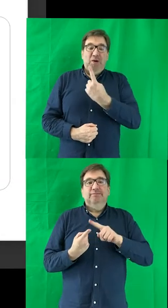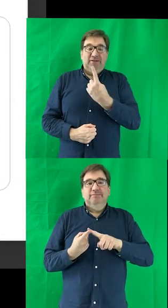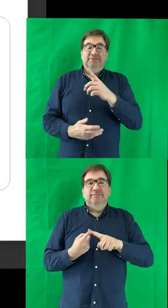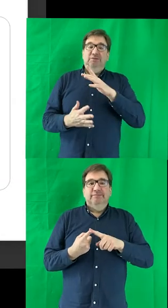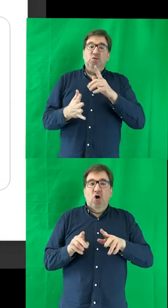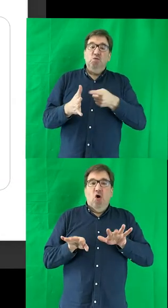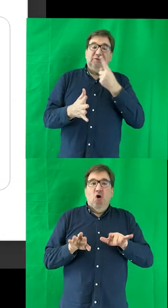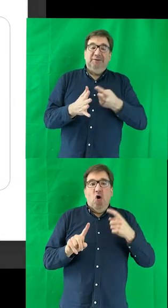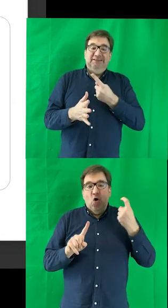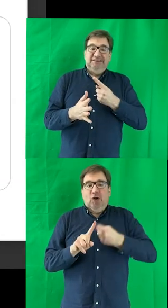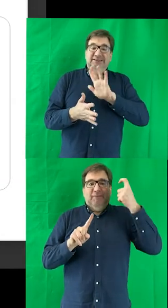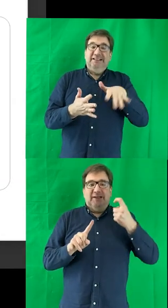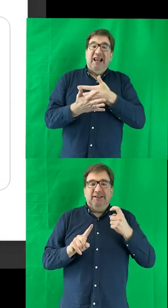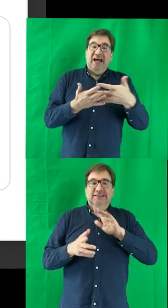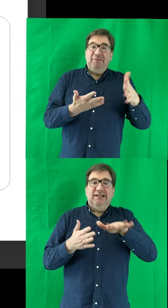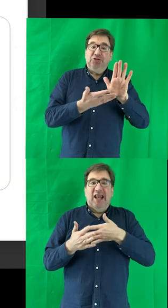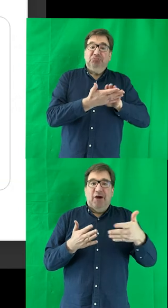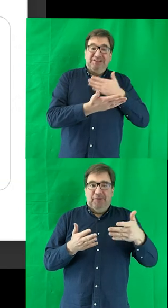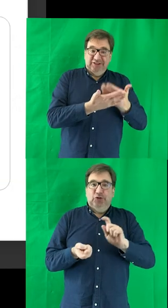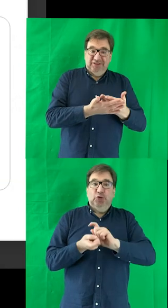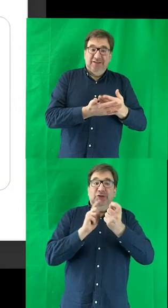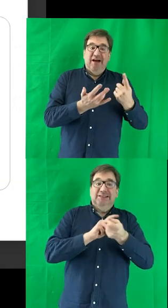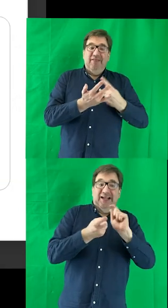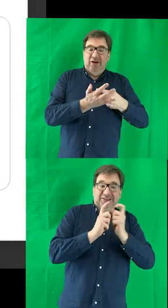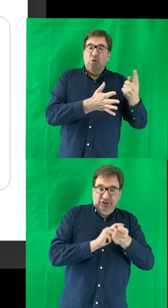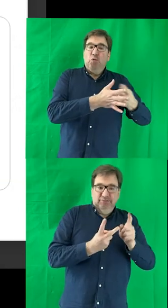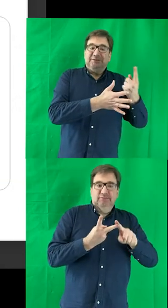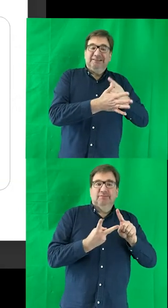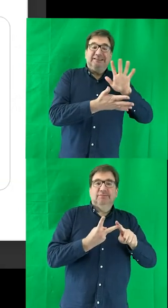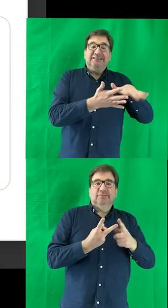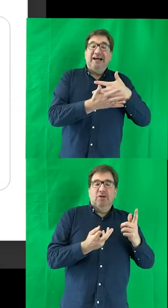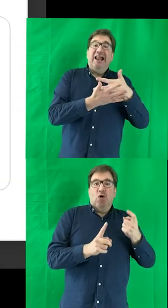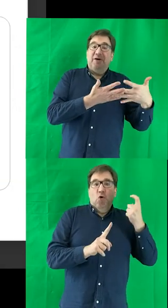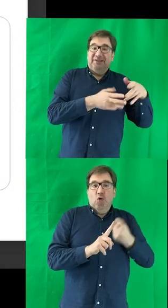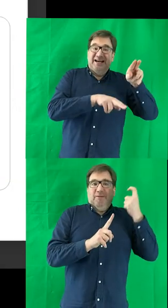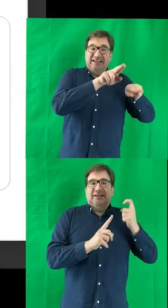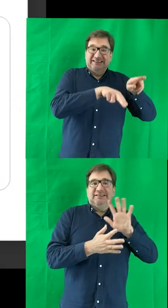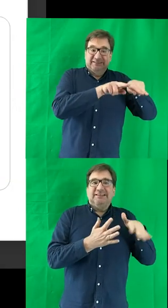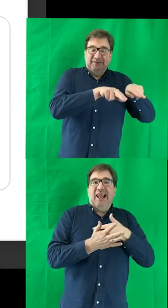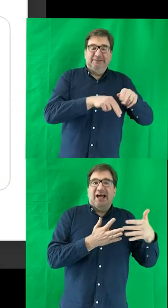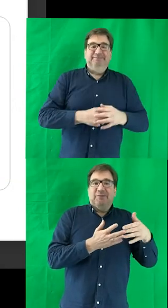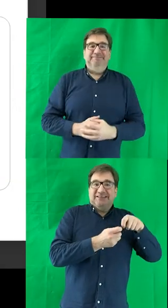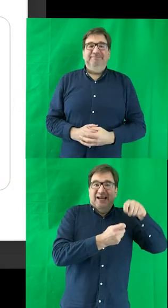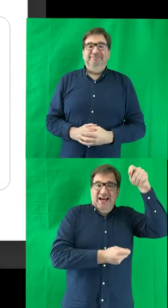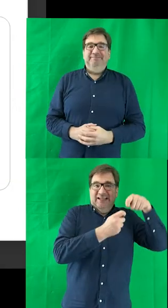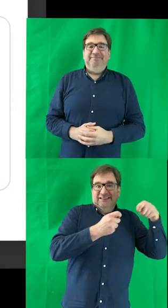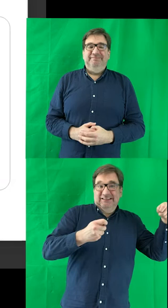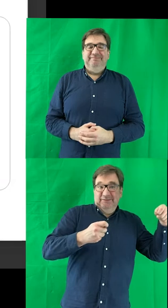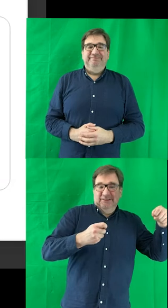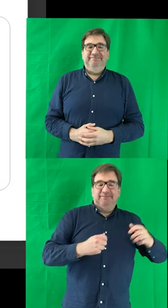One is on automatic sign language translation, and the other is on automatic sign language assessment.